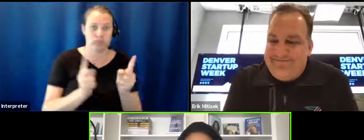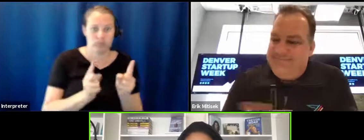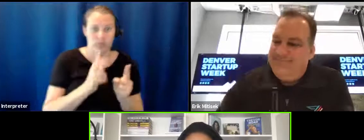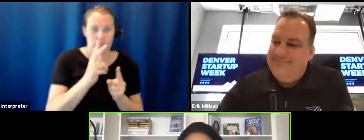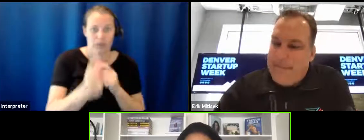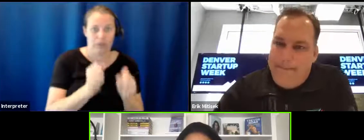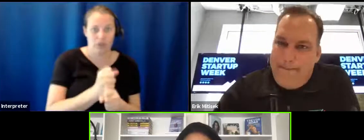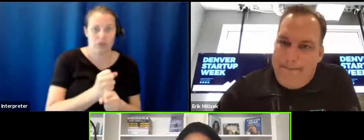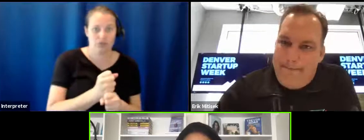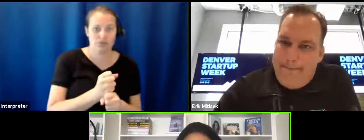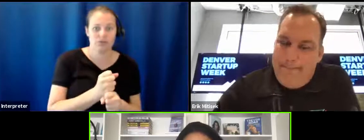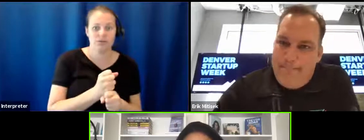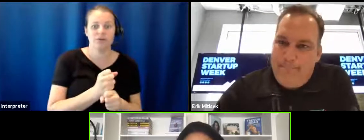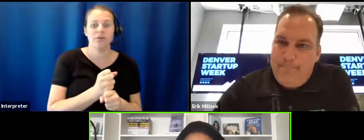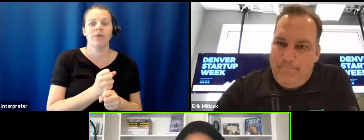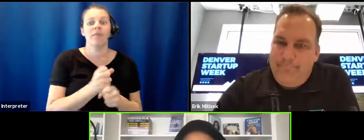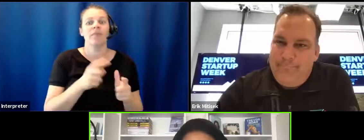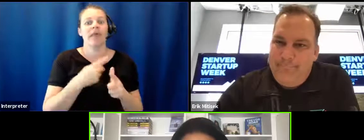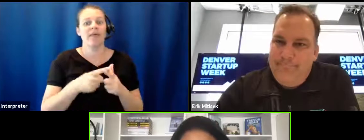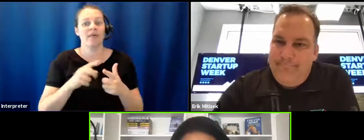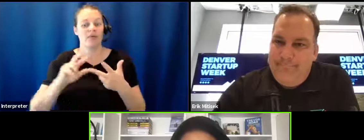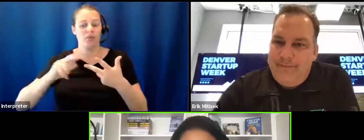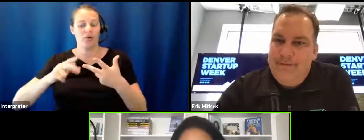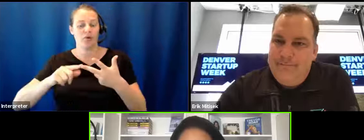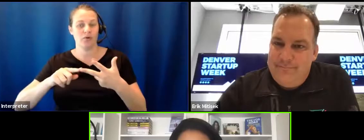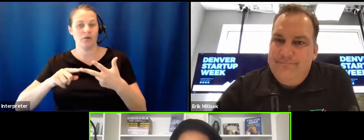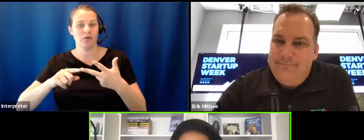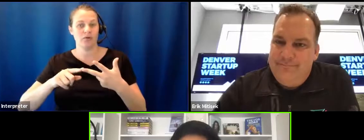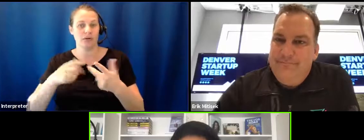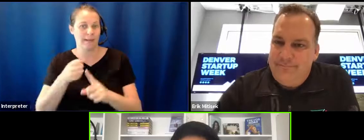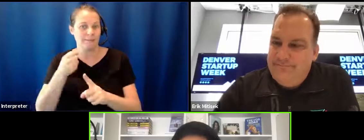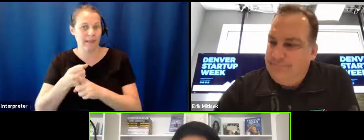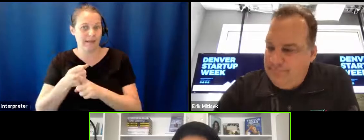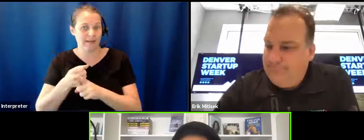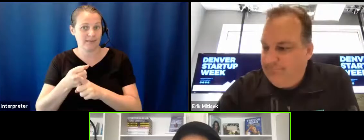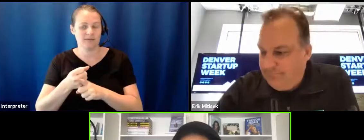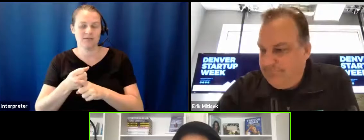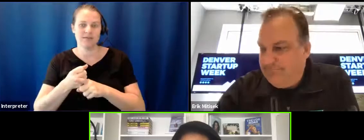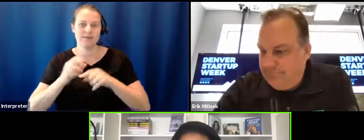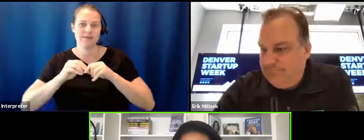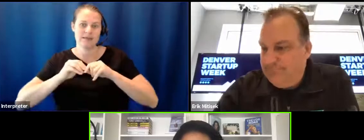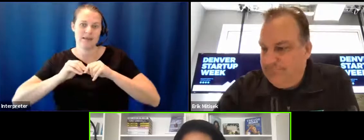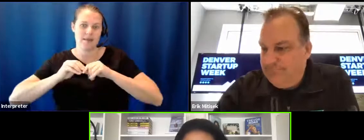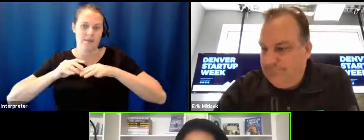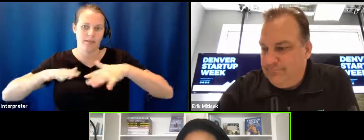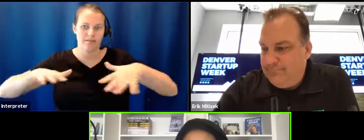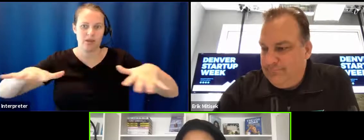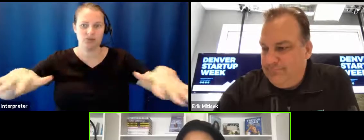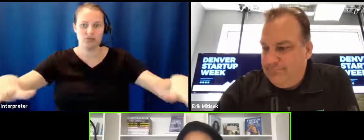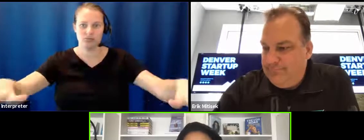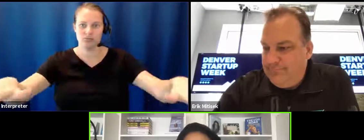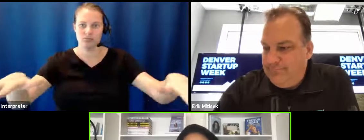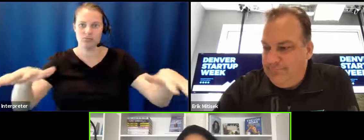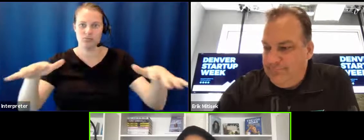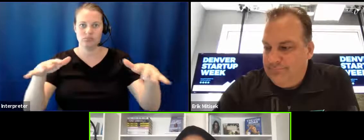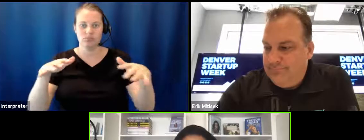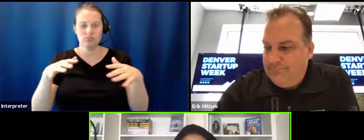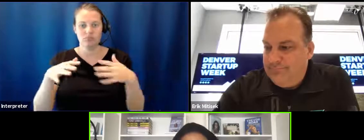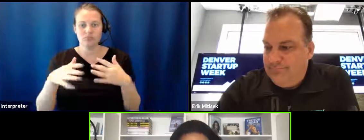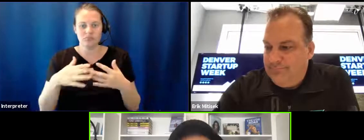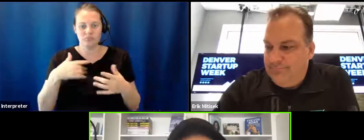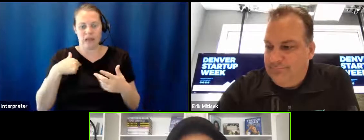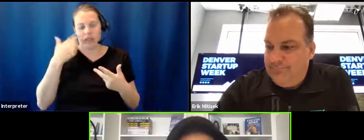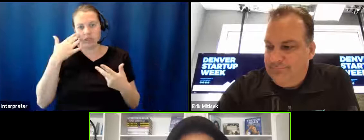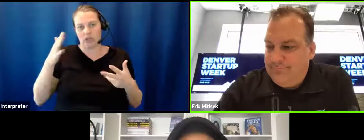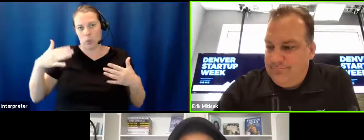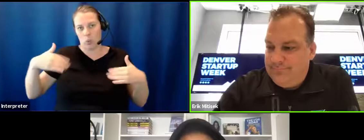pillar, in my view, as what was going to have impact, was amplification. And so amplification, even though I didn't know what was about